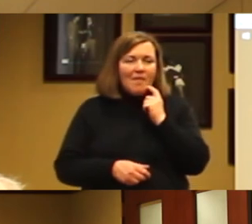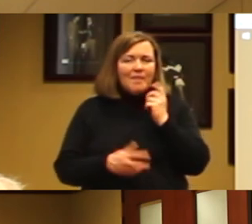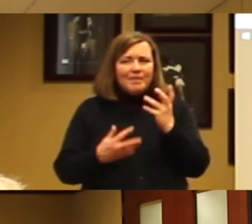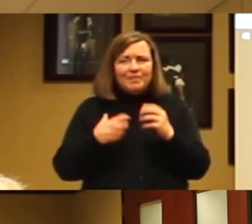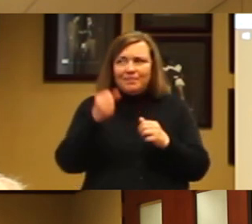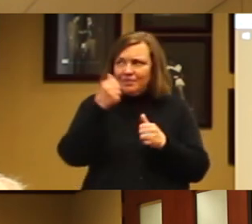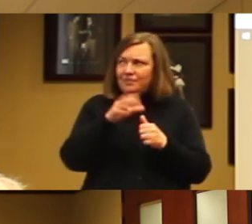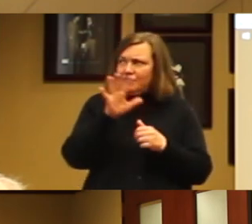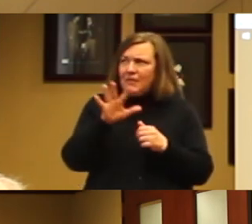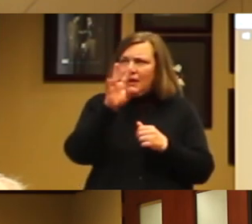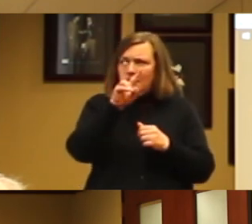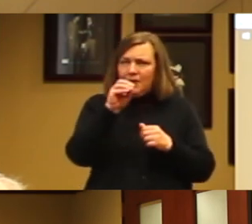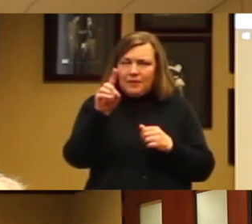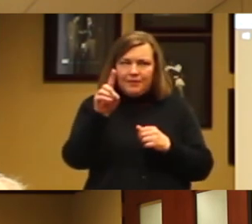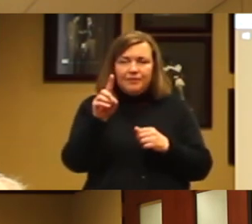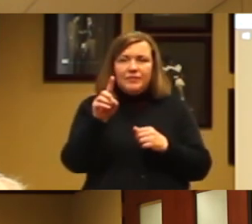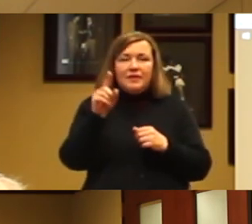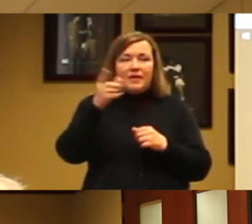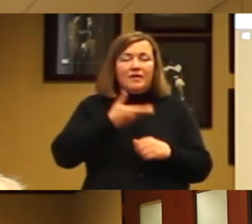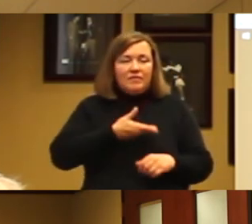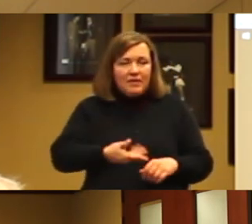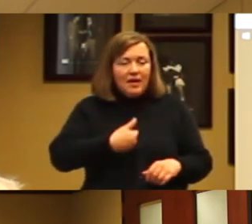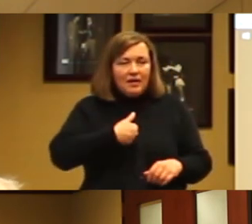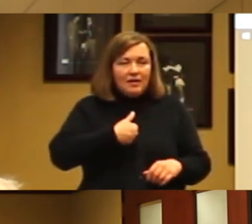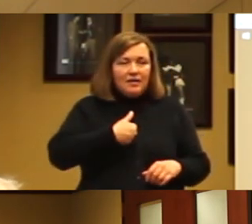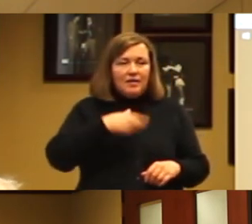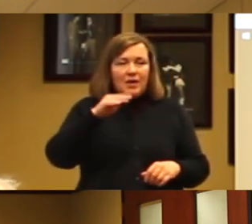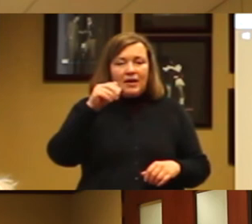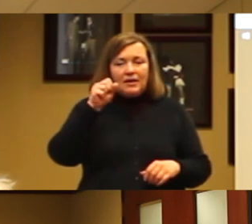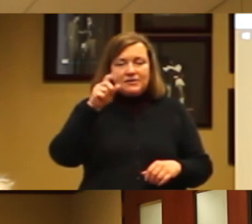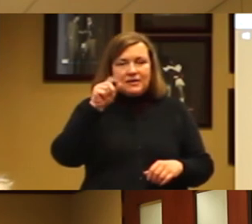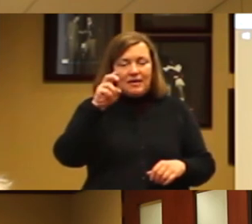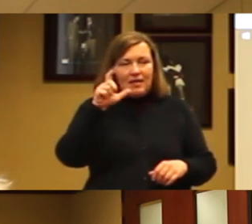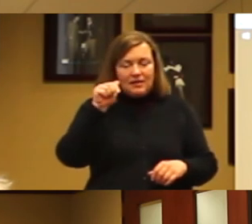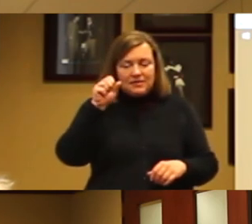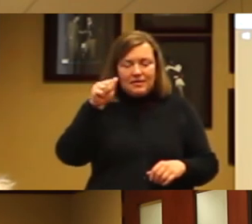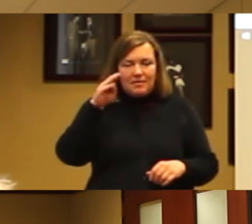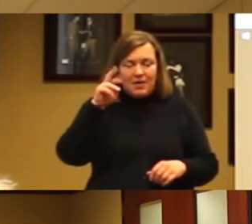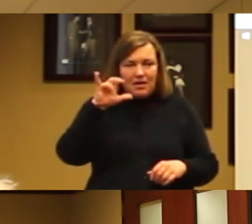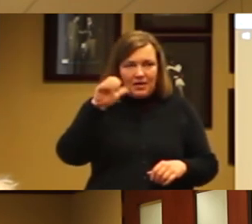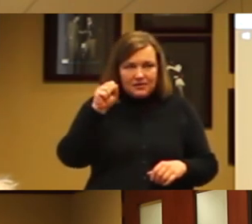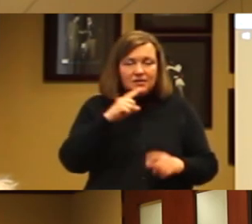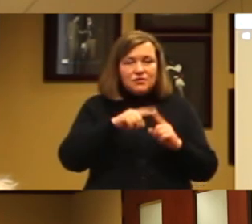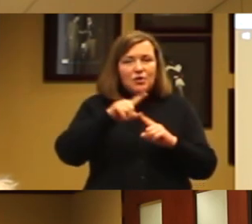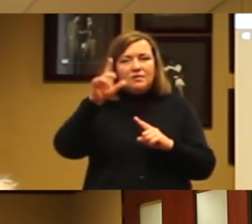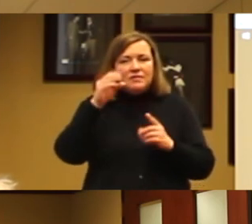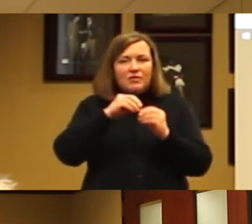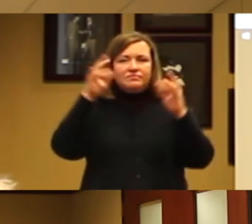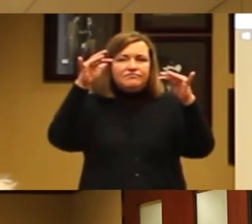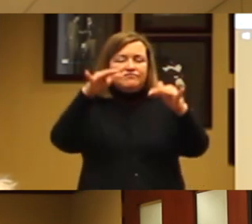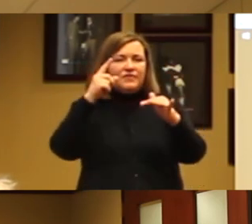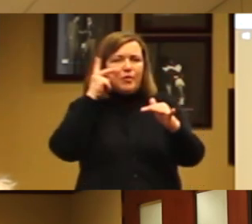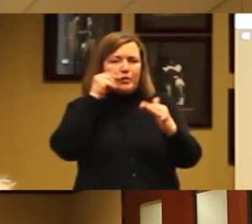In 2001, I was invited by Casa de las Americas, that intellectual hub in Havana, to